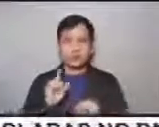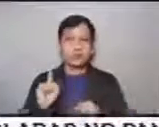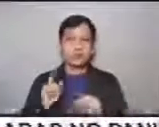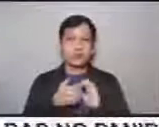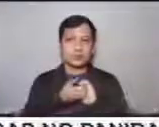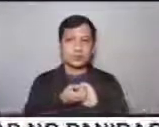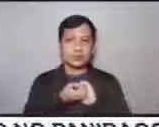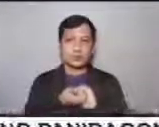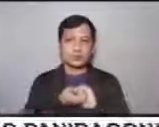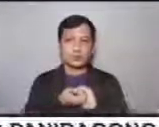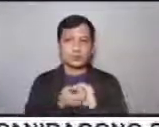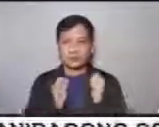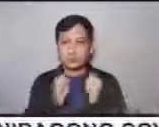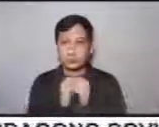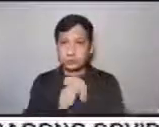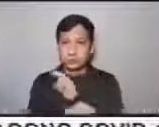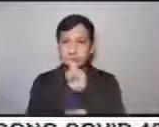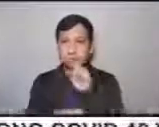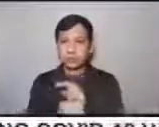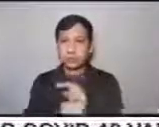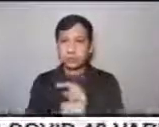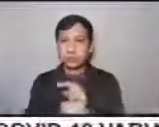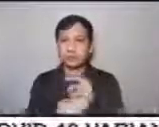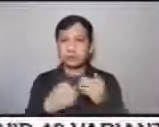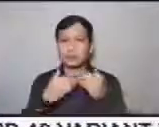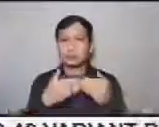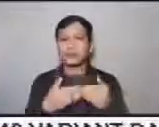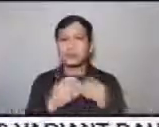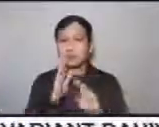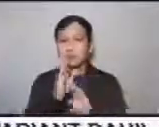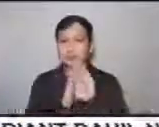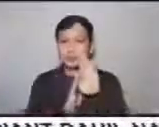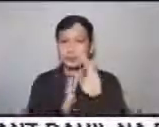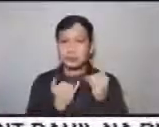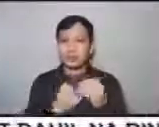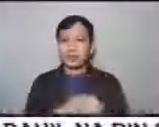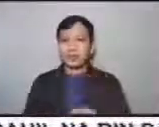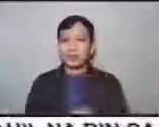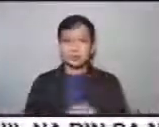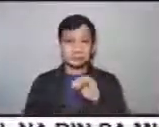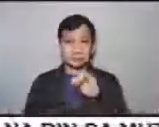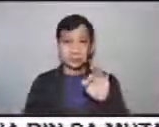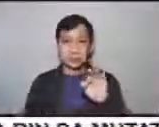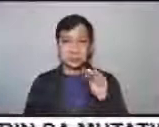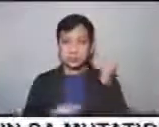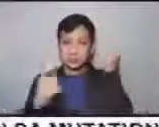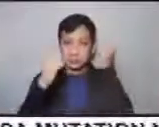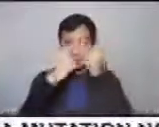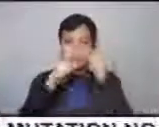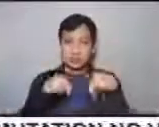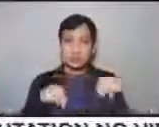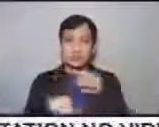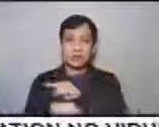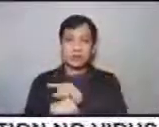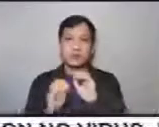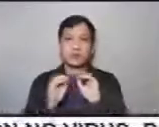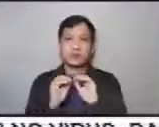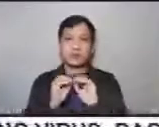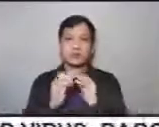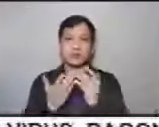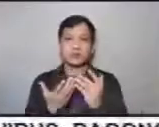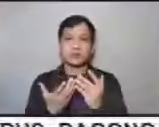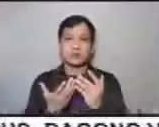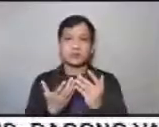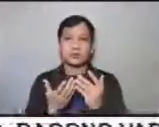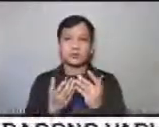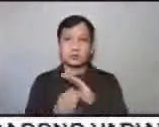of genuine autonomy remains a promise, but we owe it to the people of the Cordillera to forge ahead.